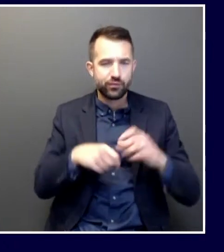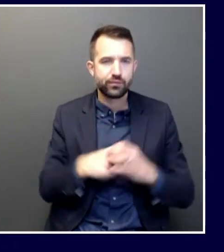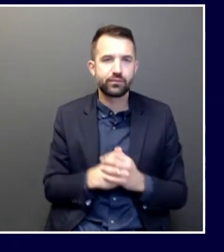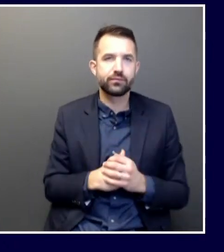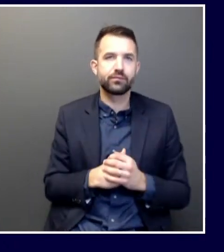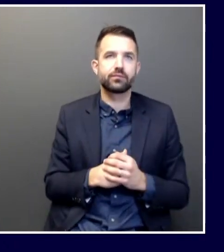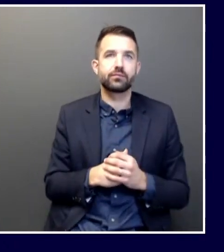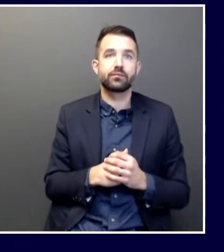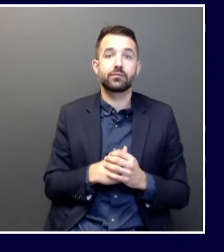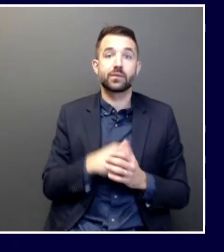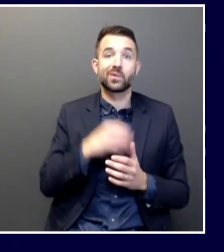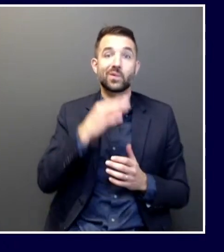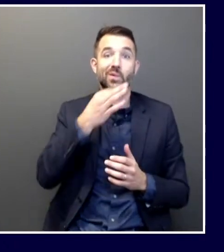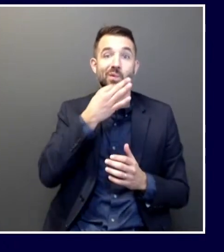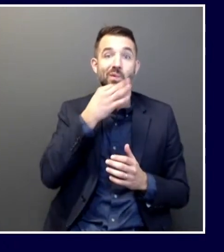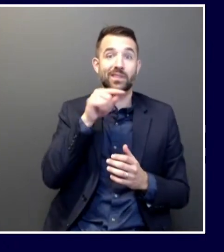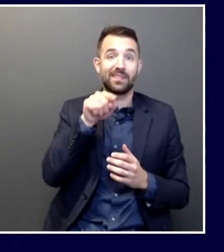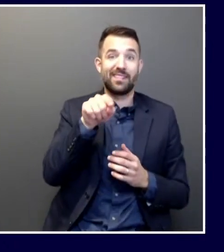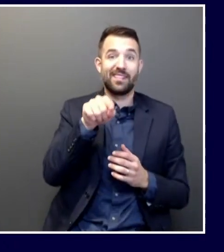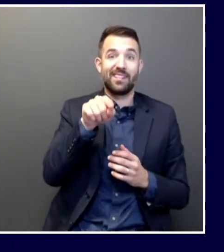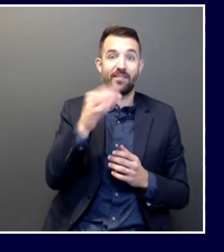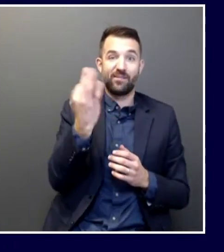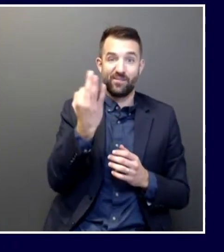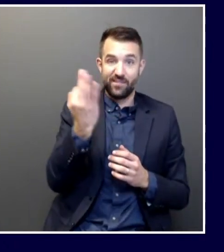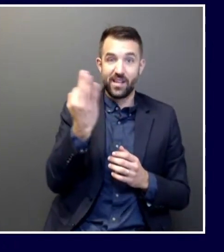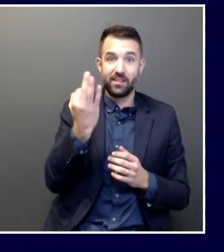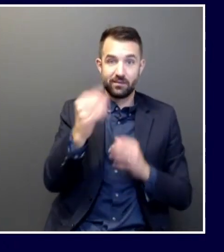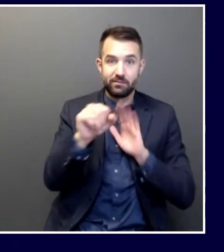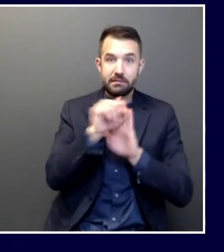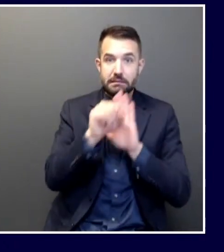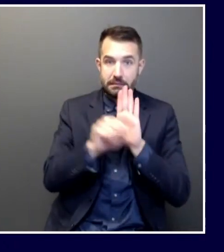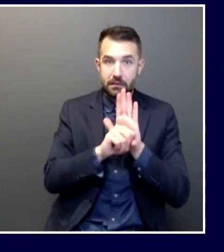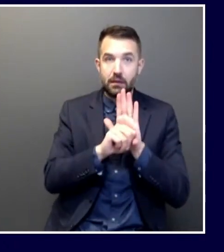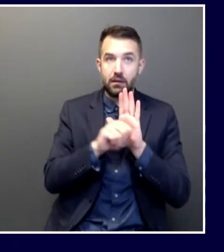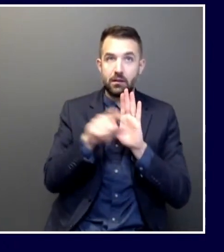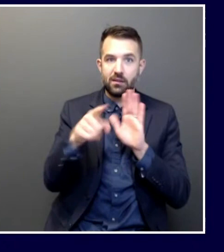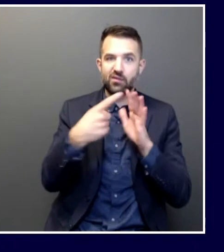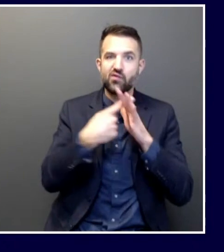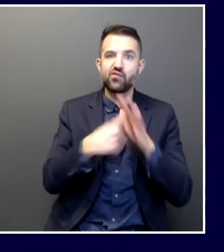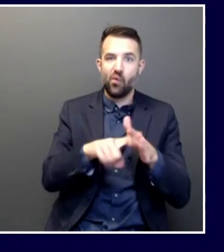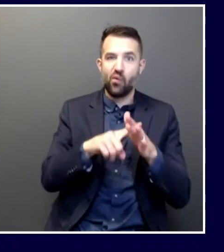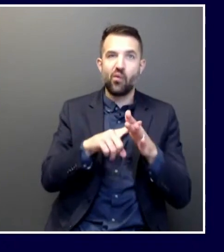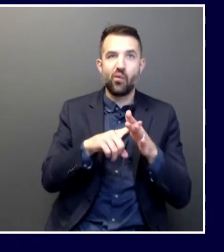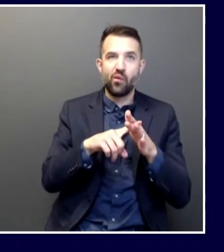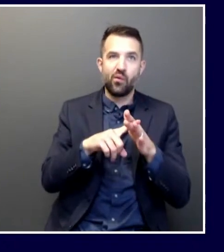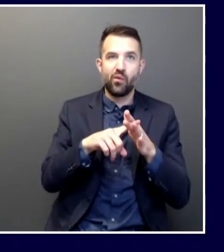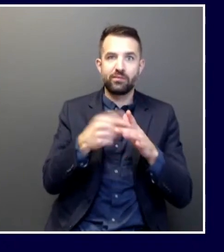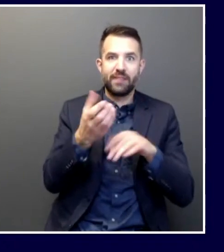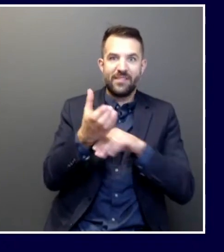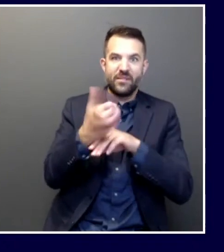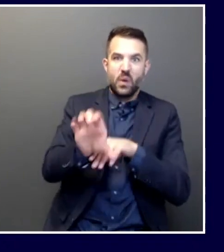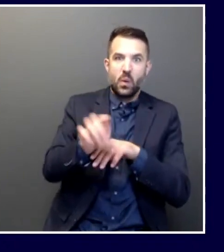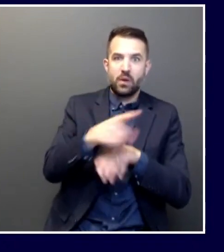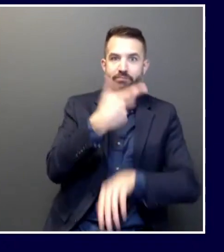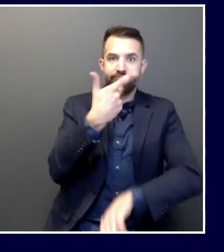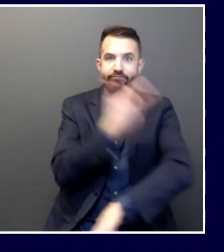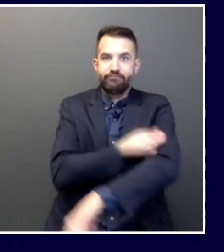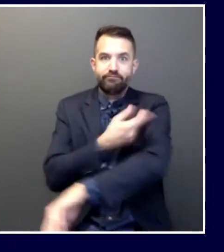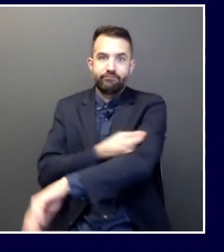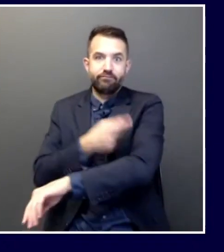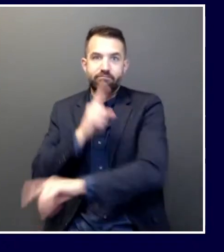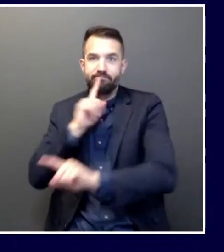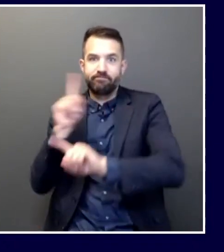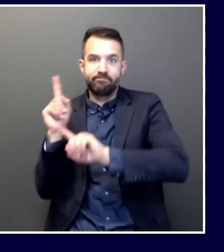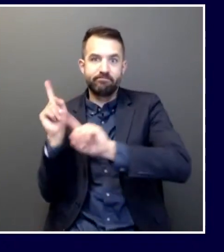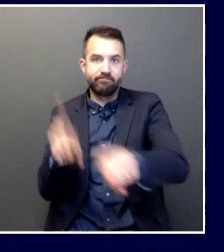mandate for healthcare workers. From a practical standpoint, how is that going to work? Is DHHS going to audit